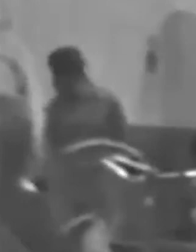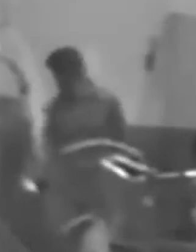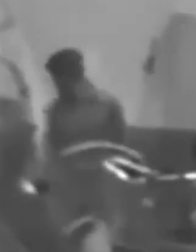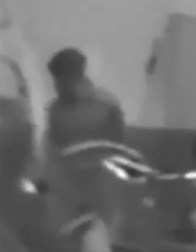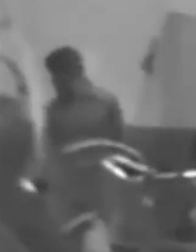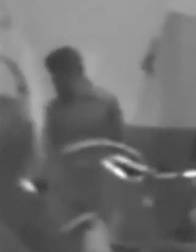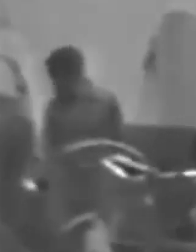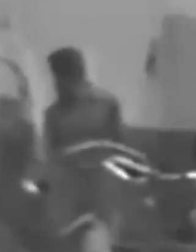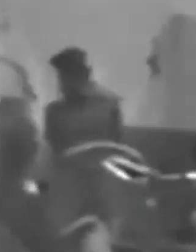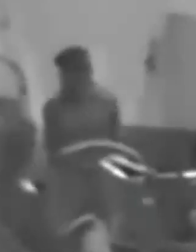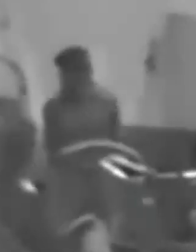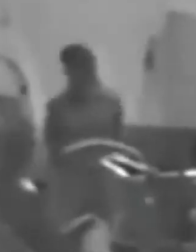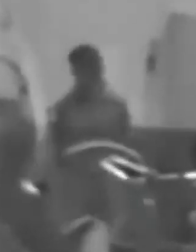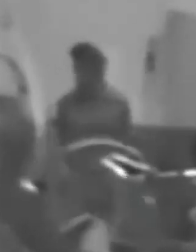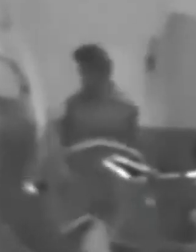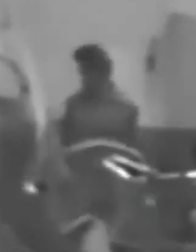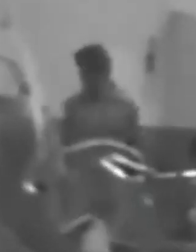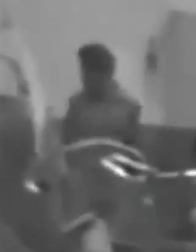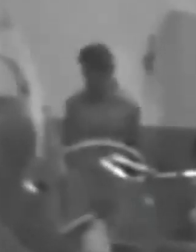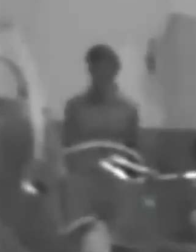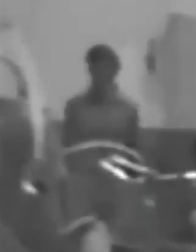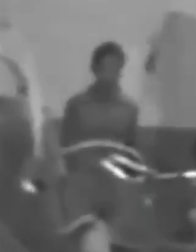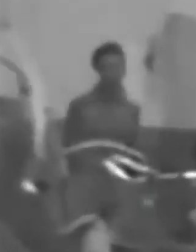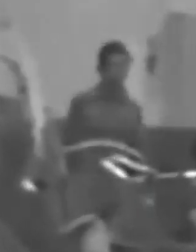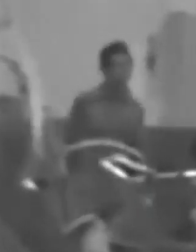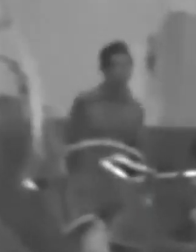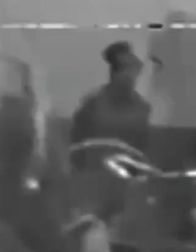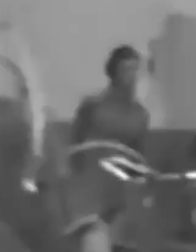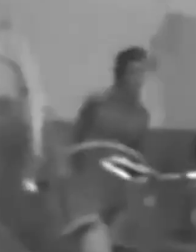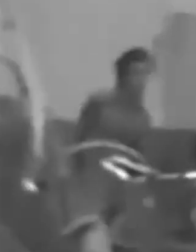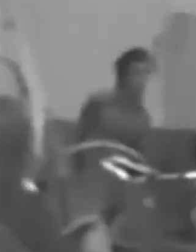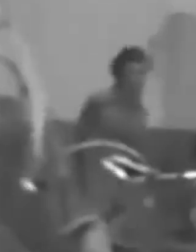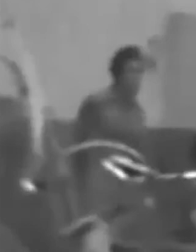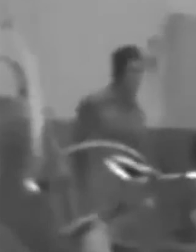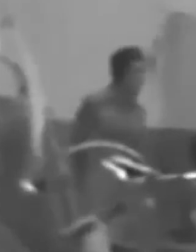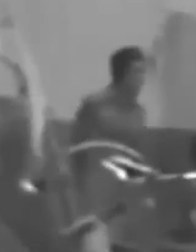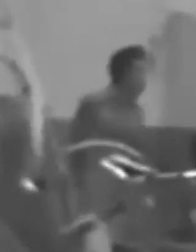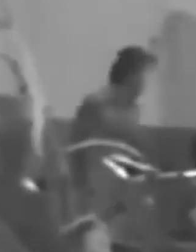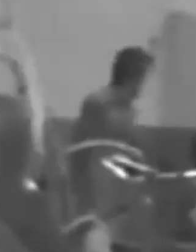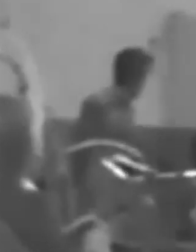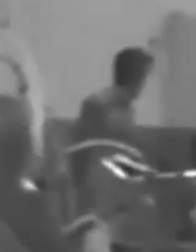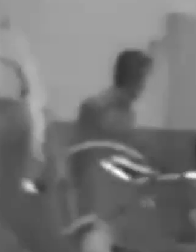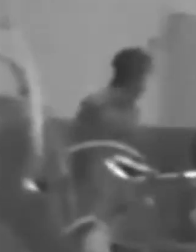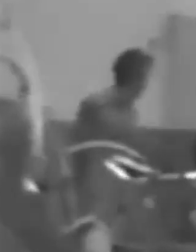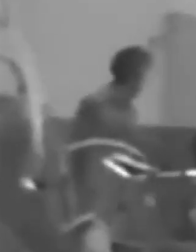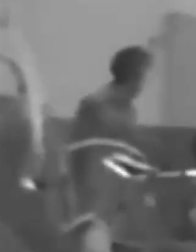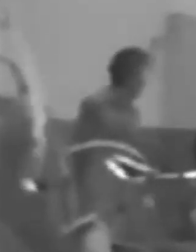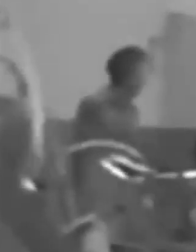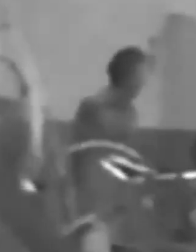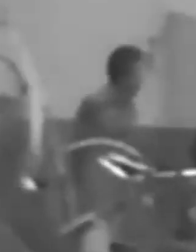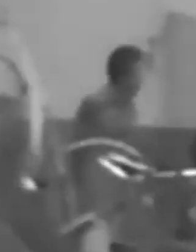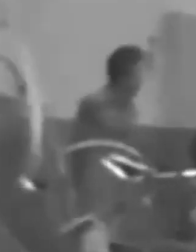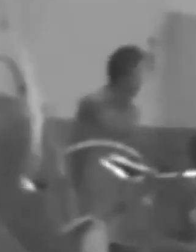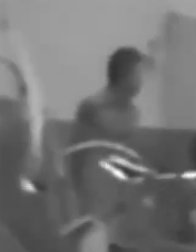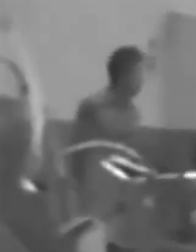on them, and called them all kinds of vicious, racist names. And I think we have to understand the connection between that